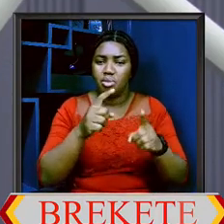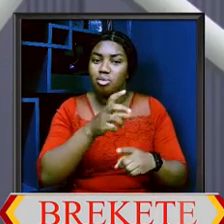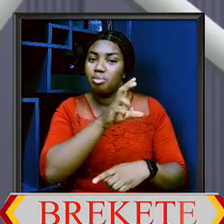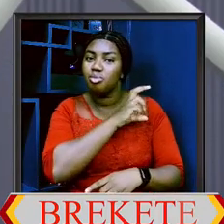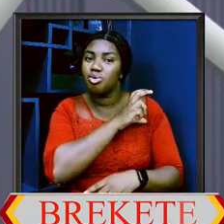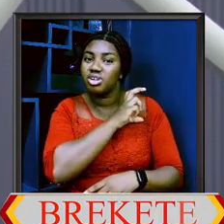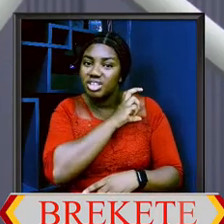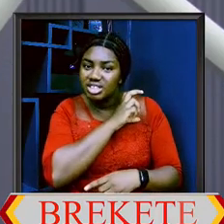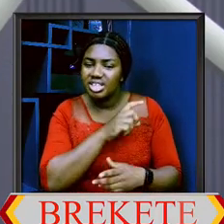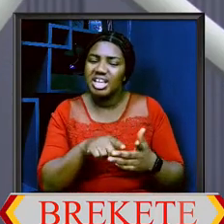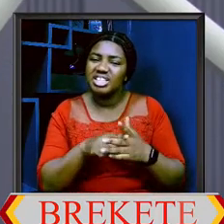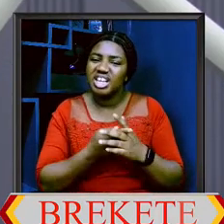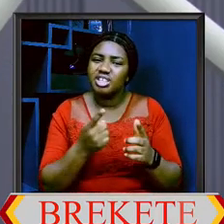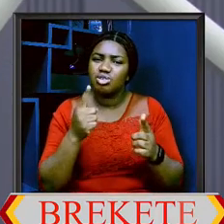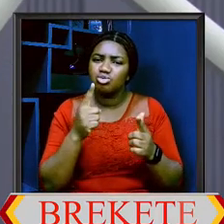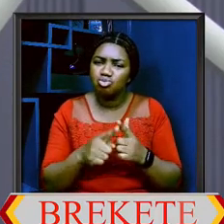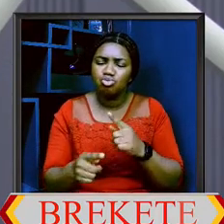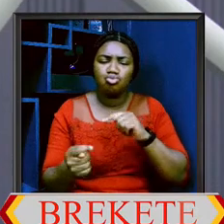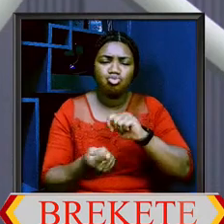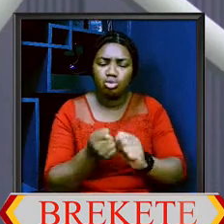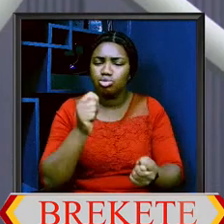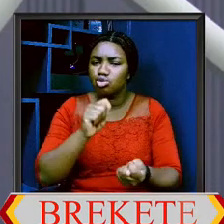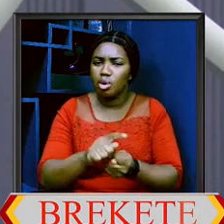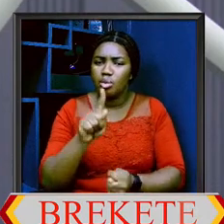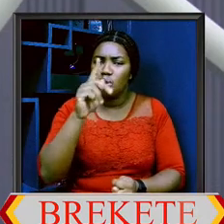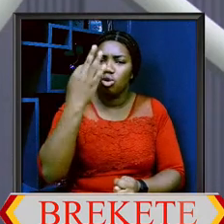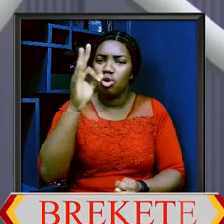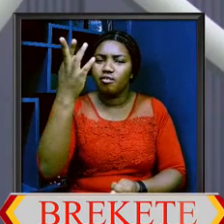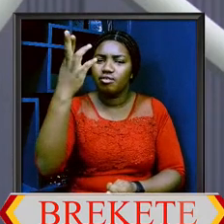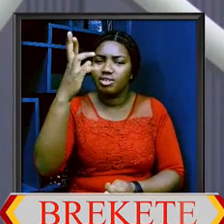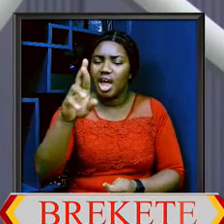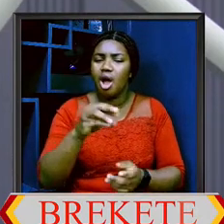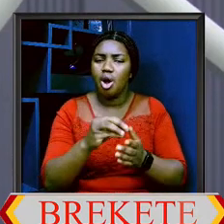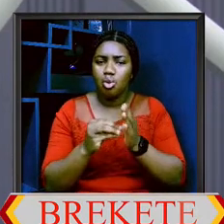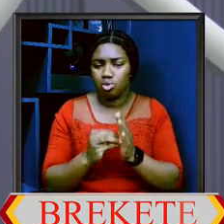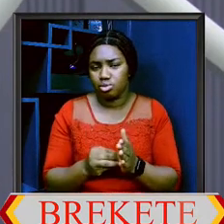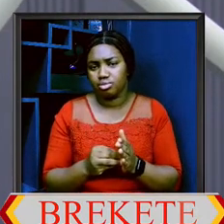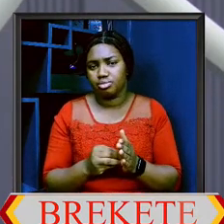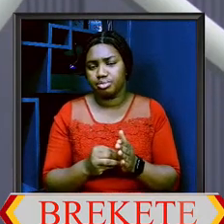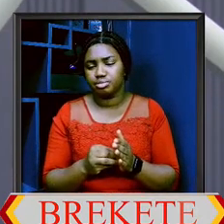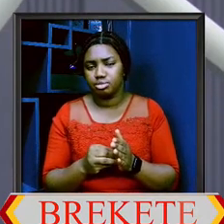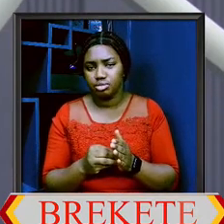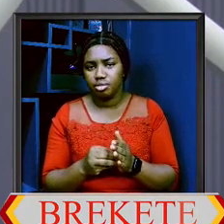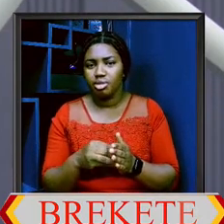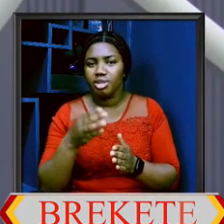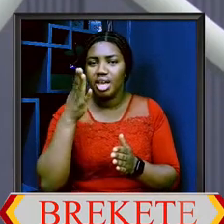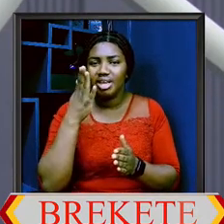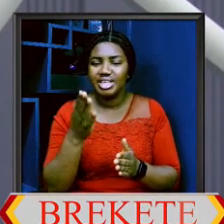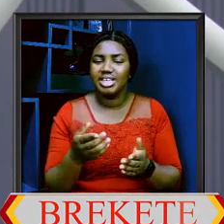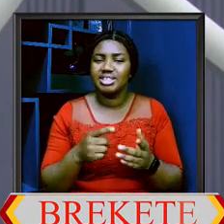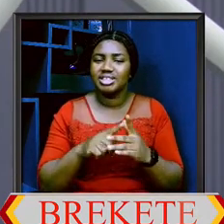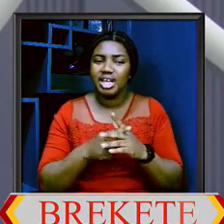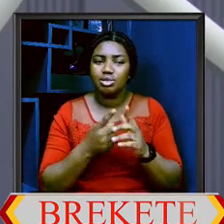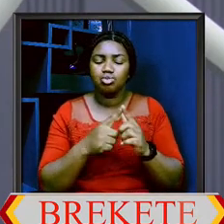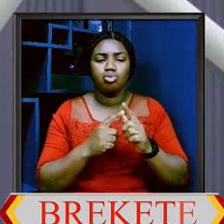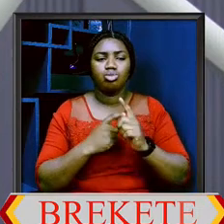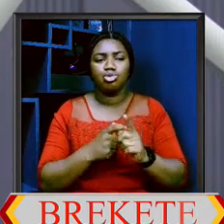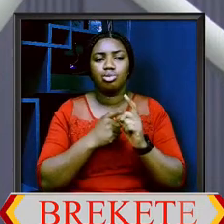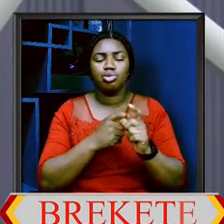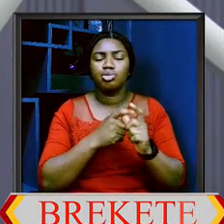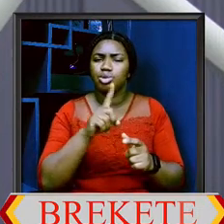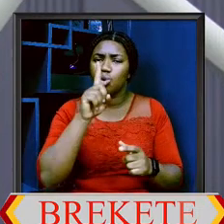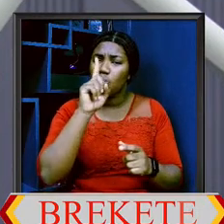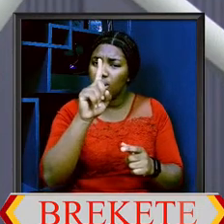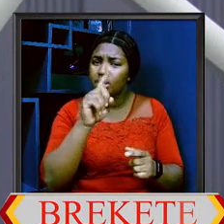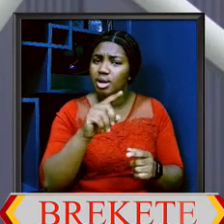police the trouble one of their owns are be their own them now they come they pursue them they go